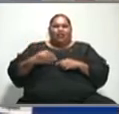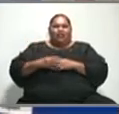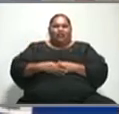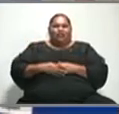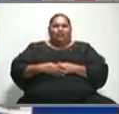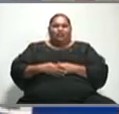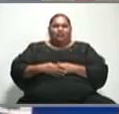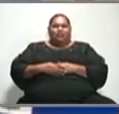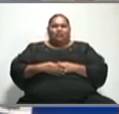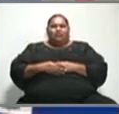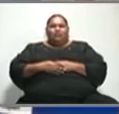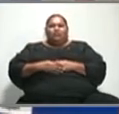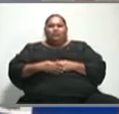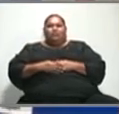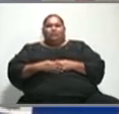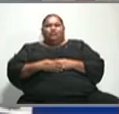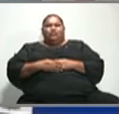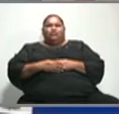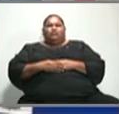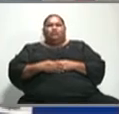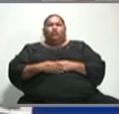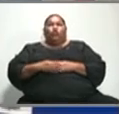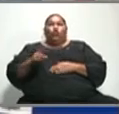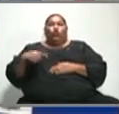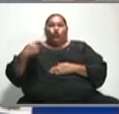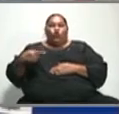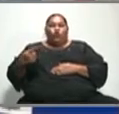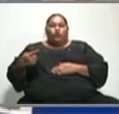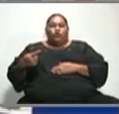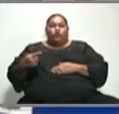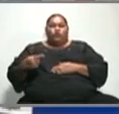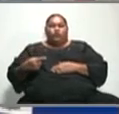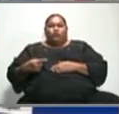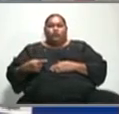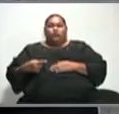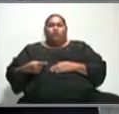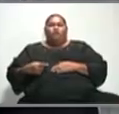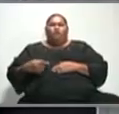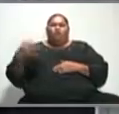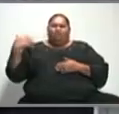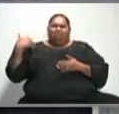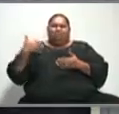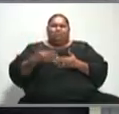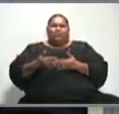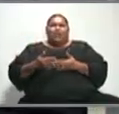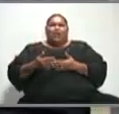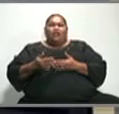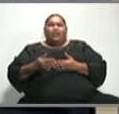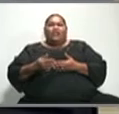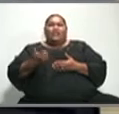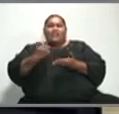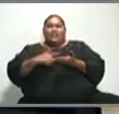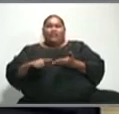It has been continued for a number of years. A gift of